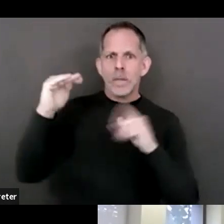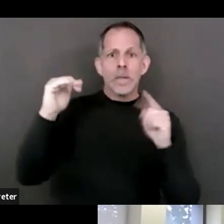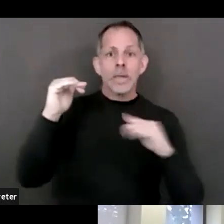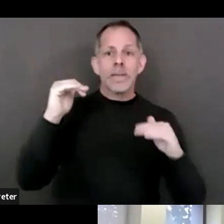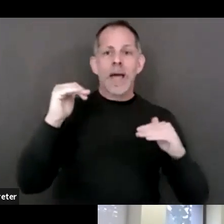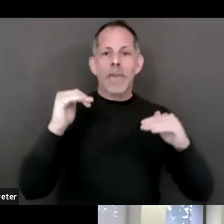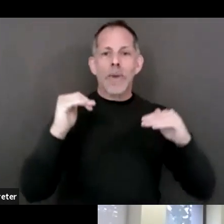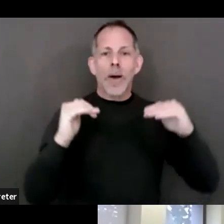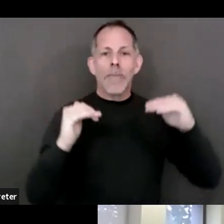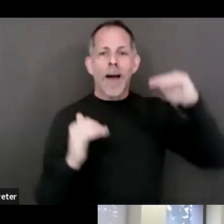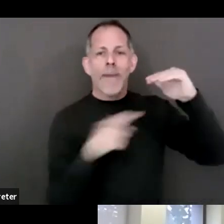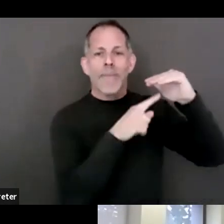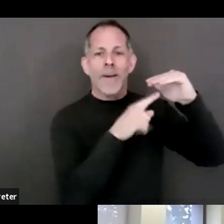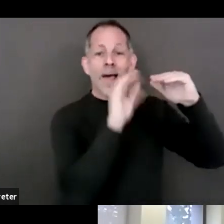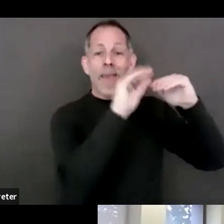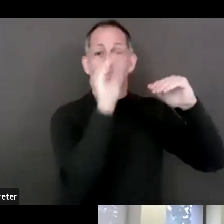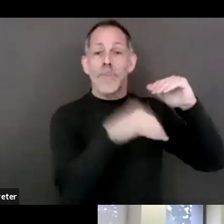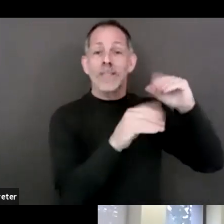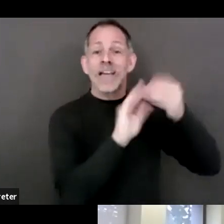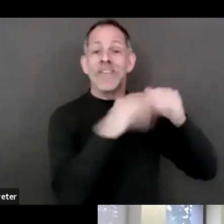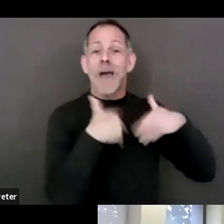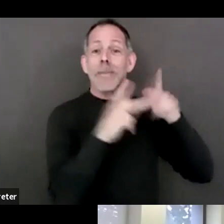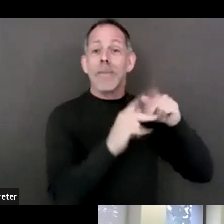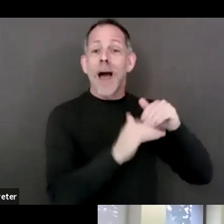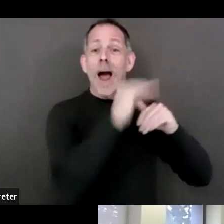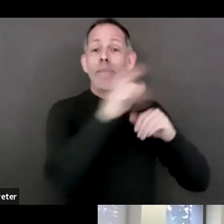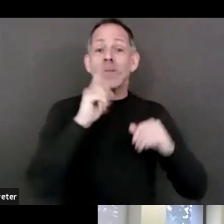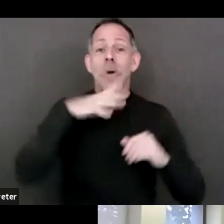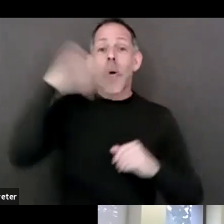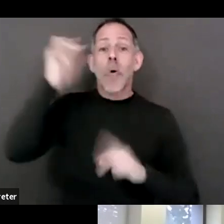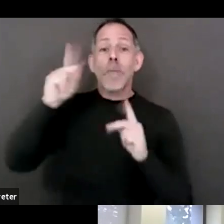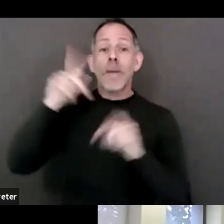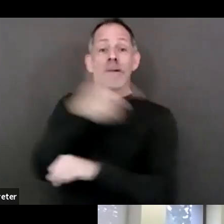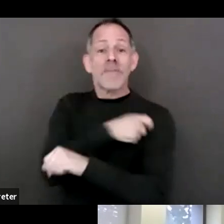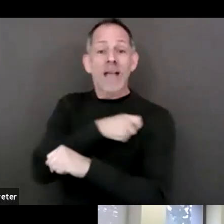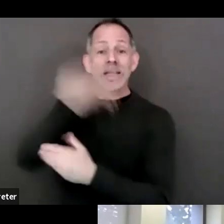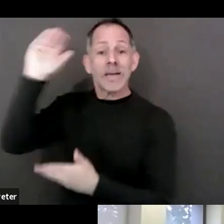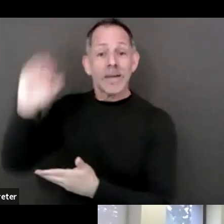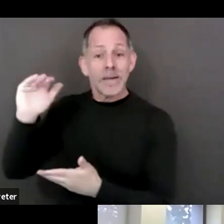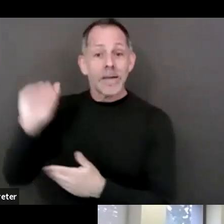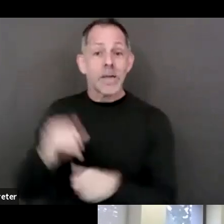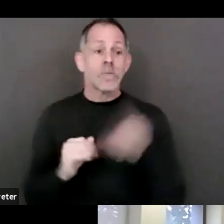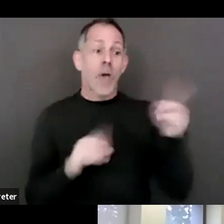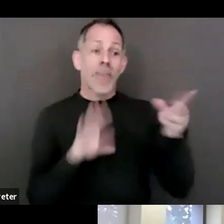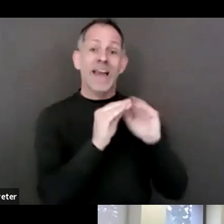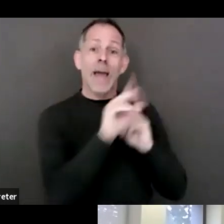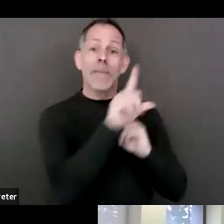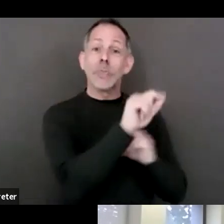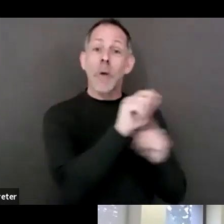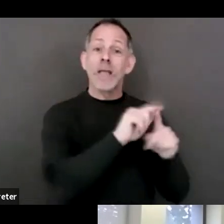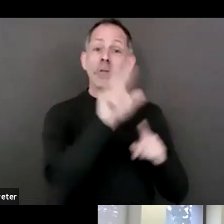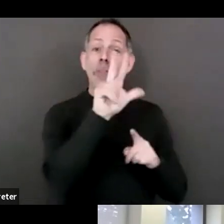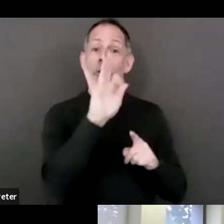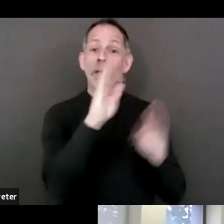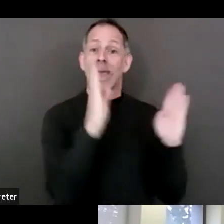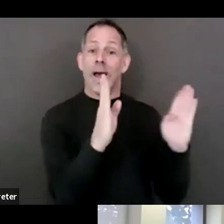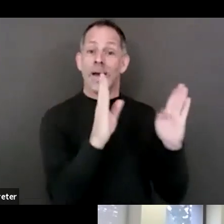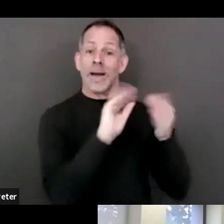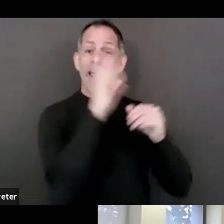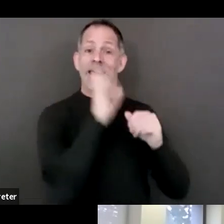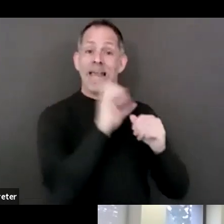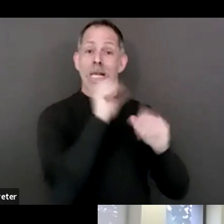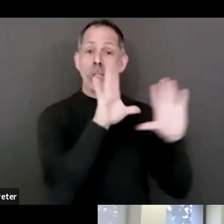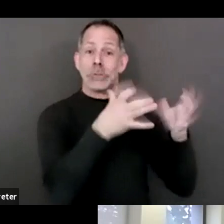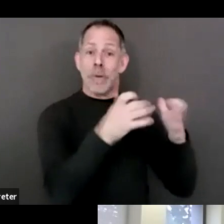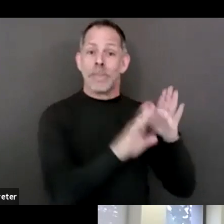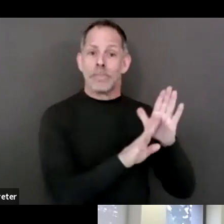are definitely leading the pack in the rise in cases over the last month. Hospitalizations have shifted from being